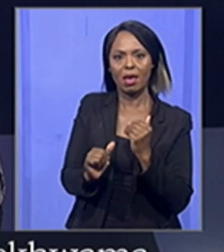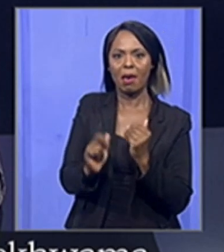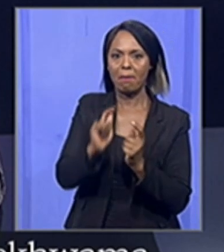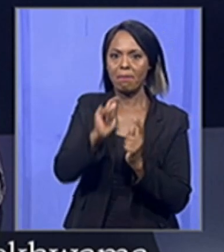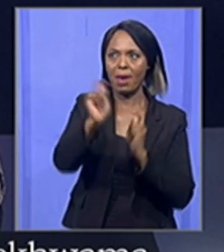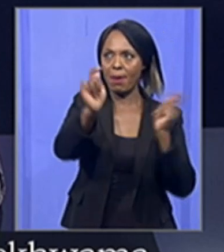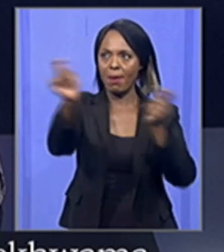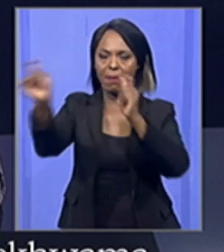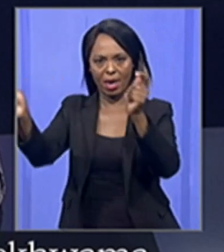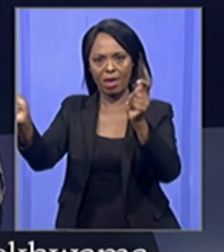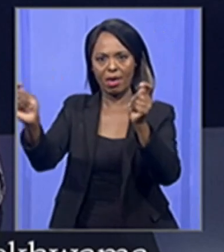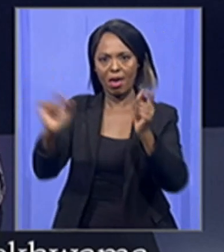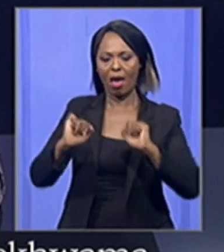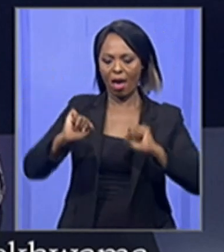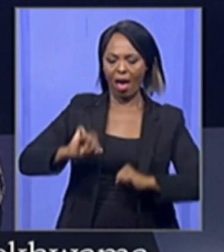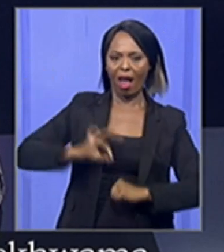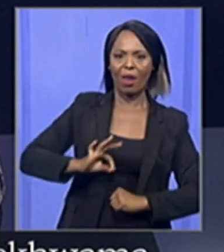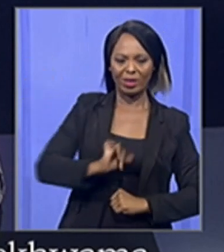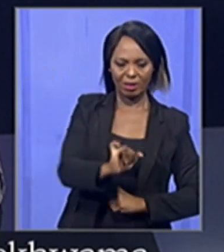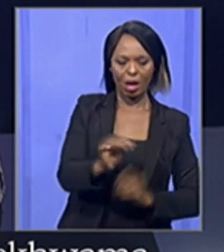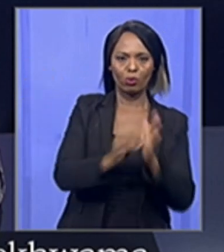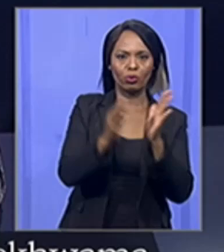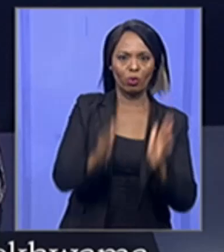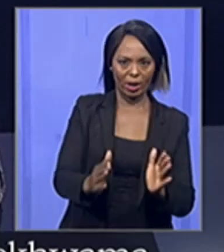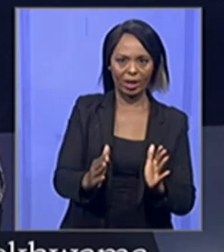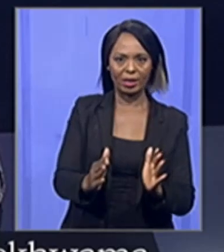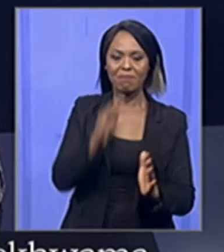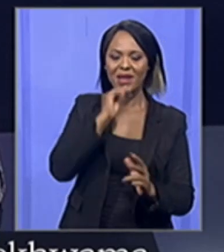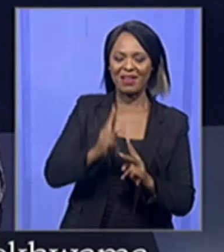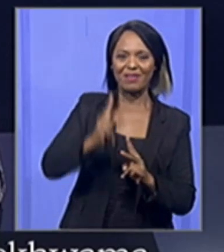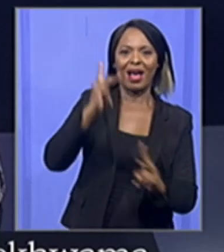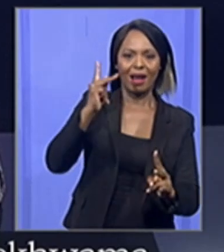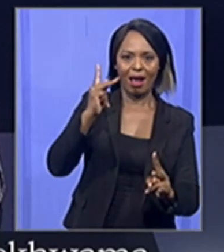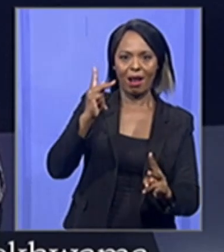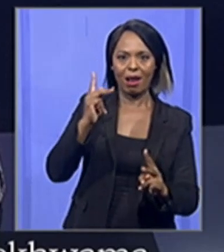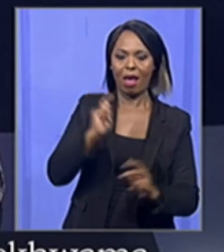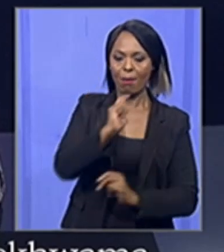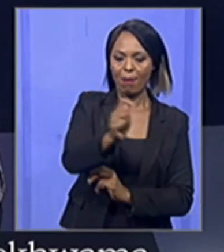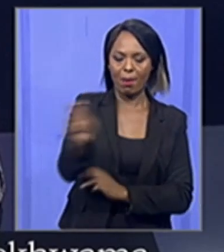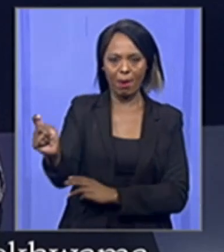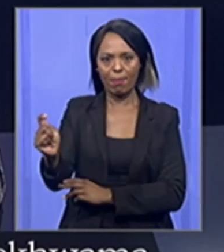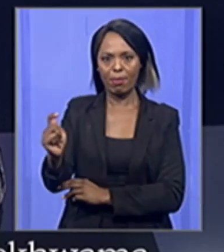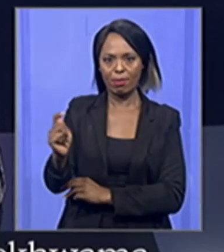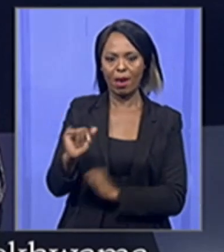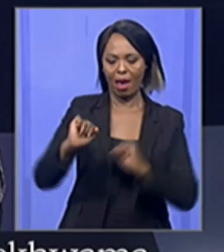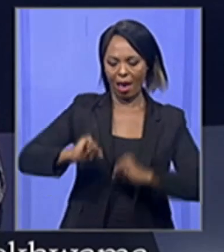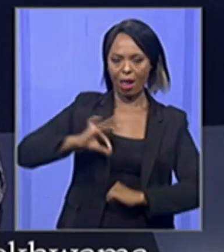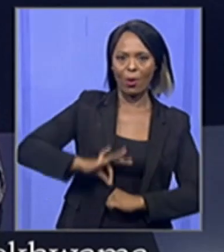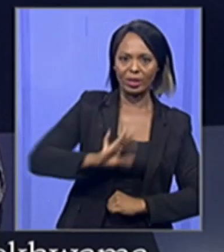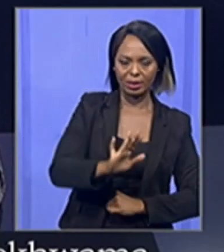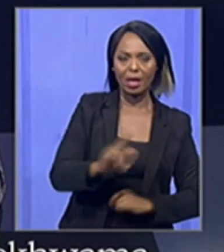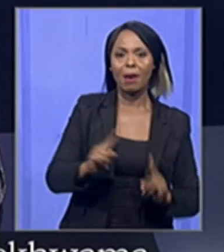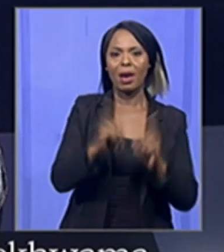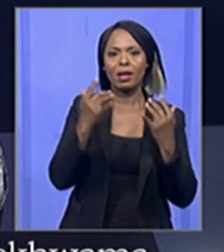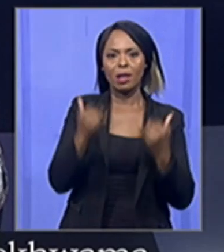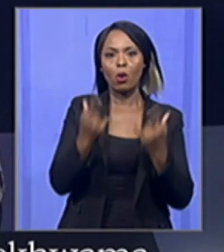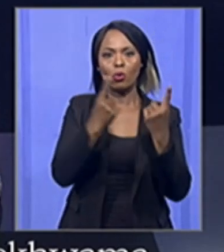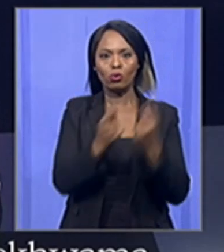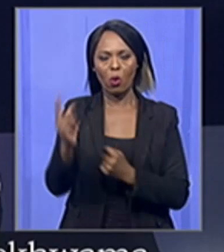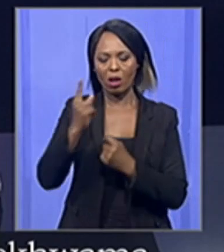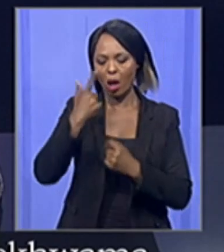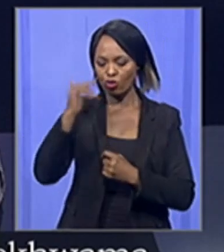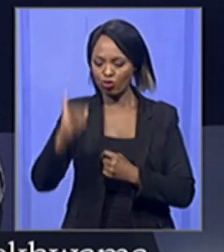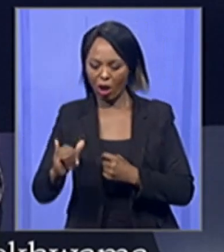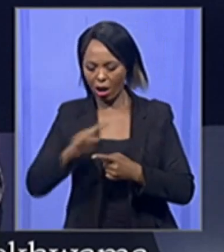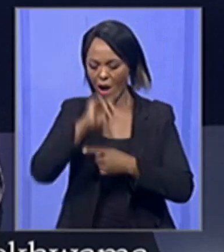lefa di-allowances tša mafelelo tša ngwaga but before re lefa di-allowances tšeo re dira ntho e re re ke reconciliation ka sekgowa re checka dipuku